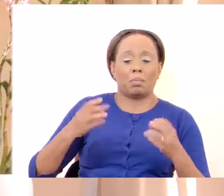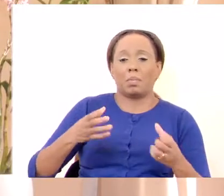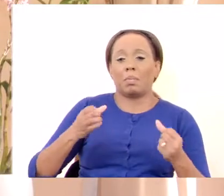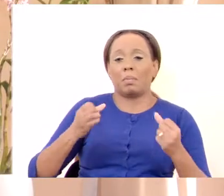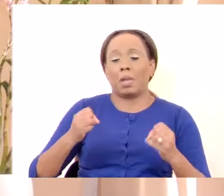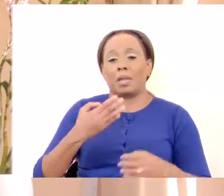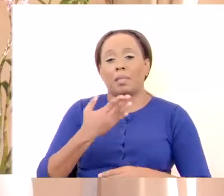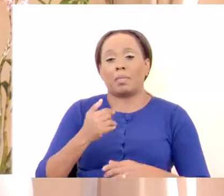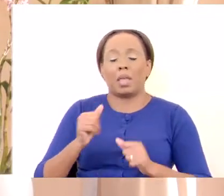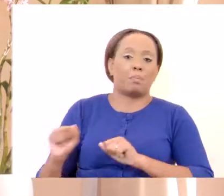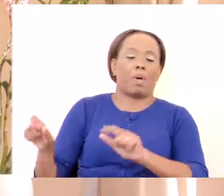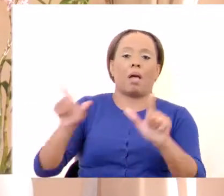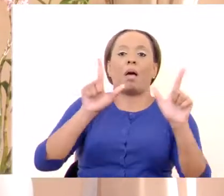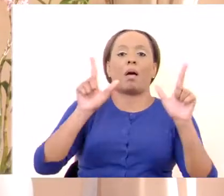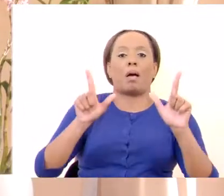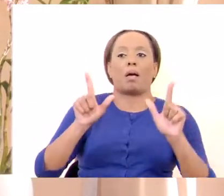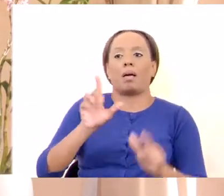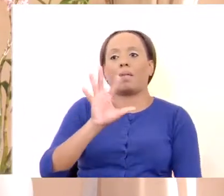media